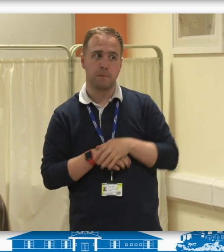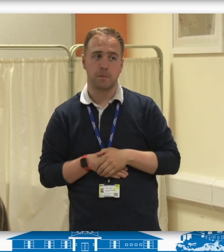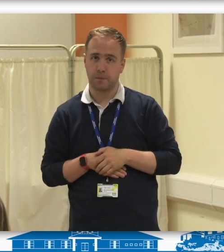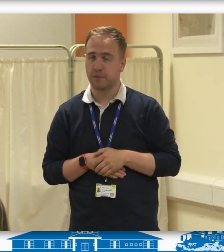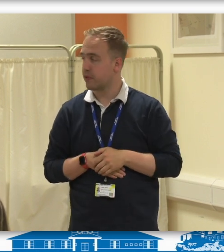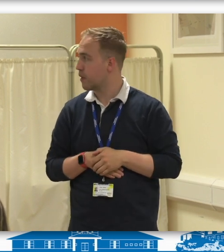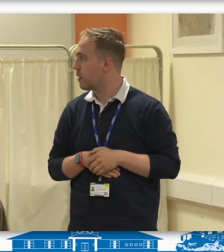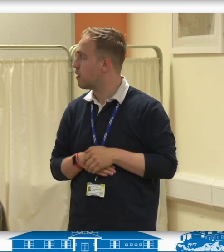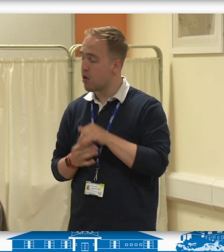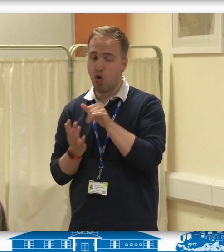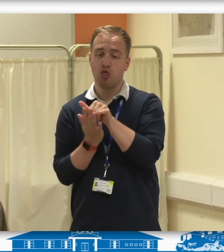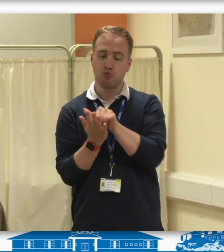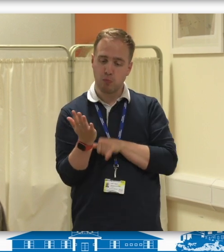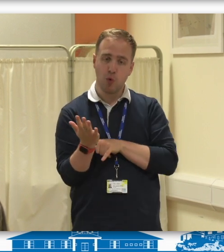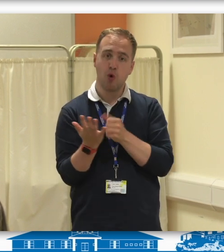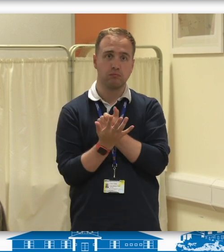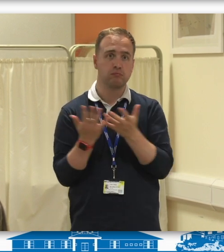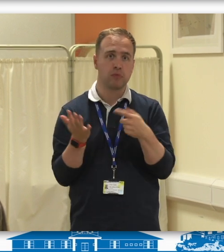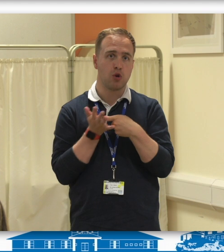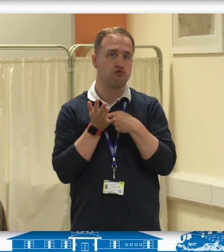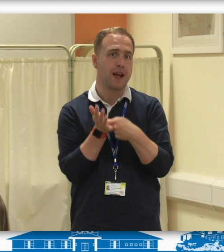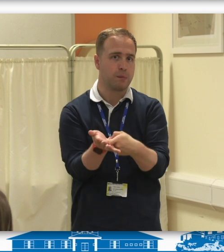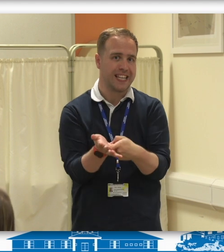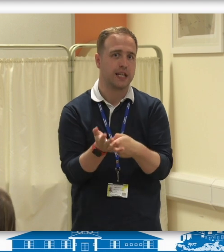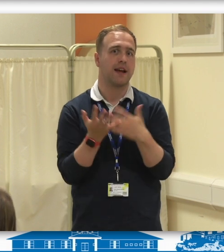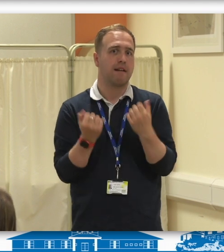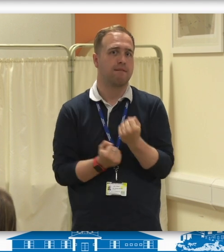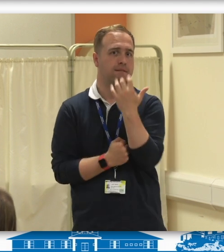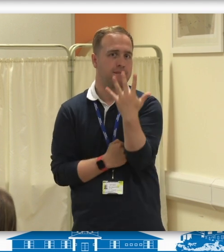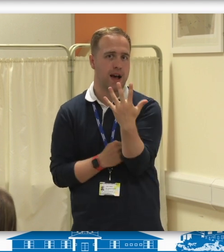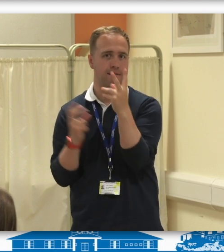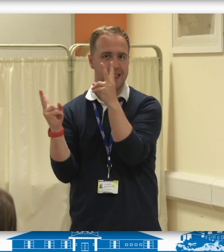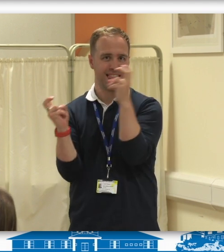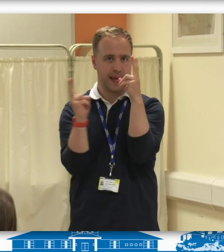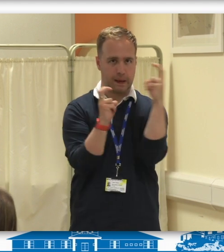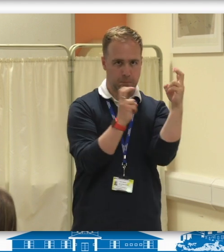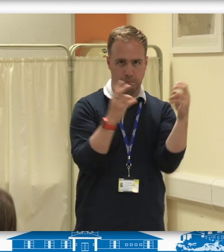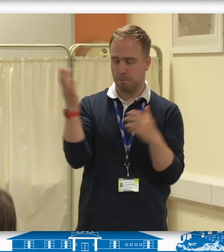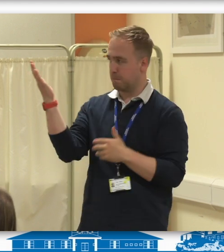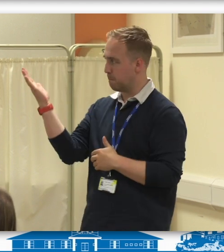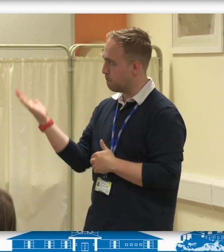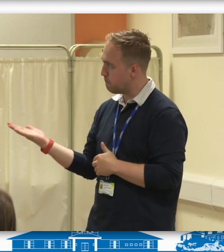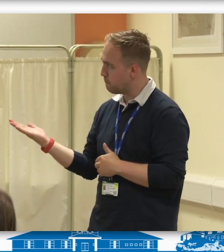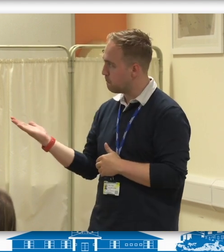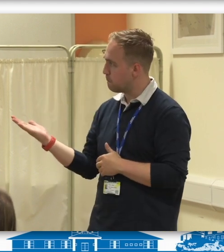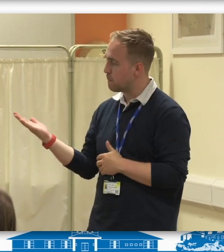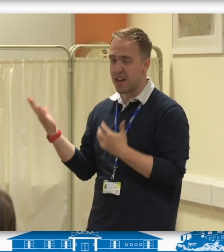The report made several recommendations around 5 themes, and I've put the themes up there. I do have information about